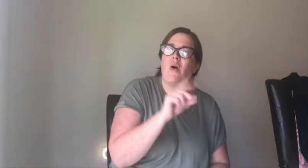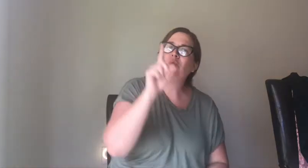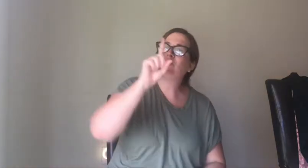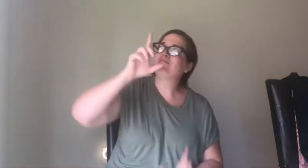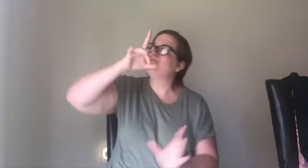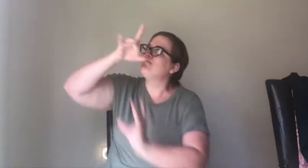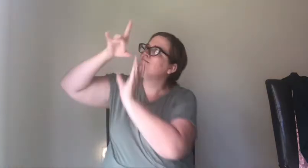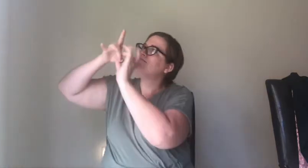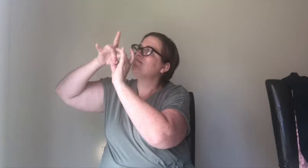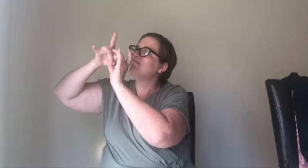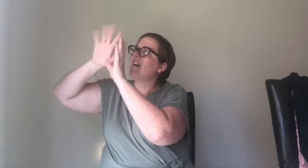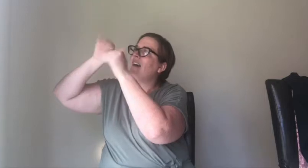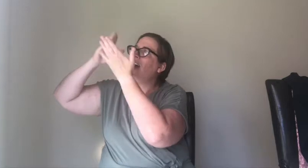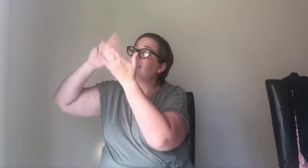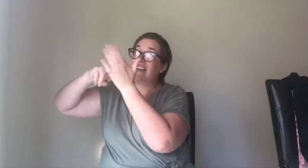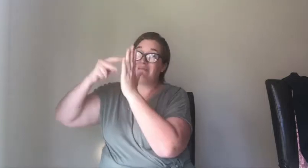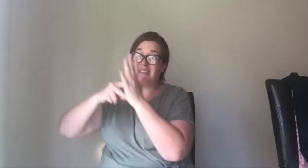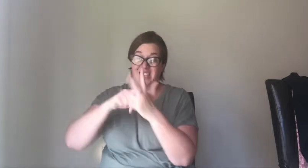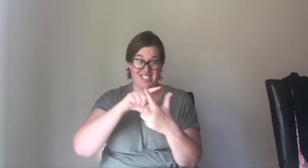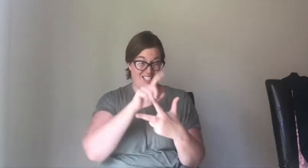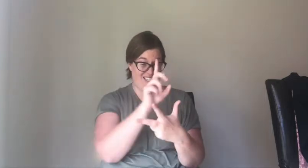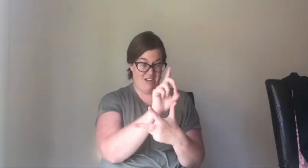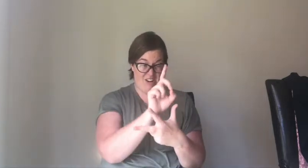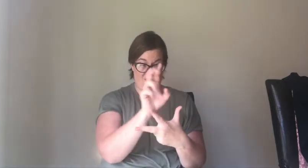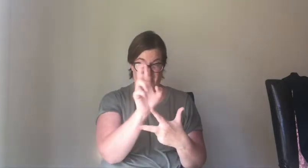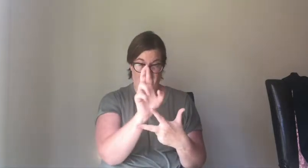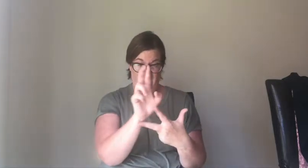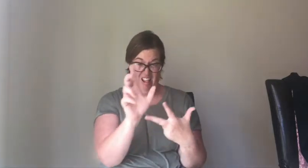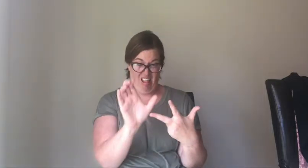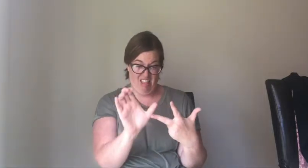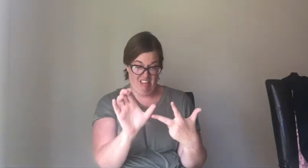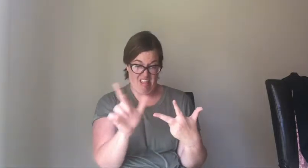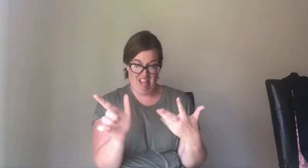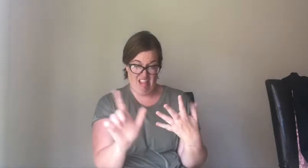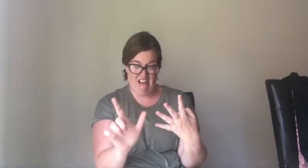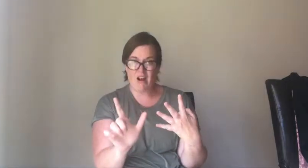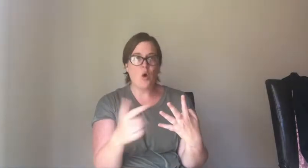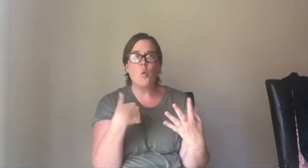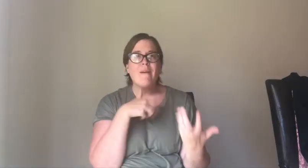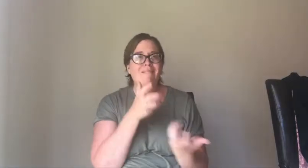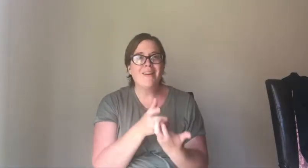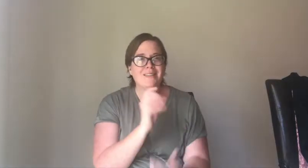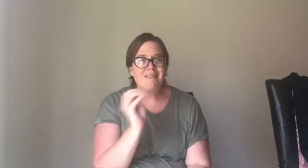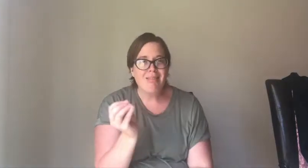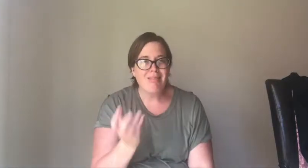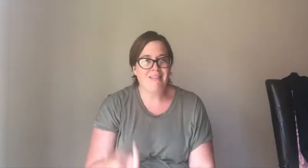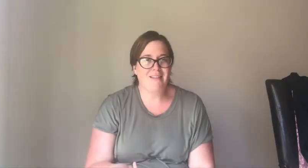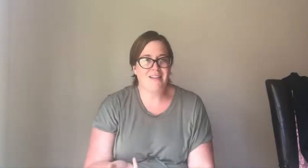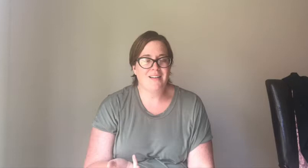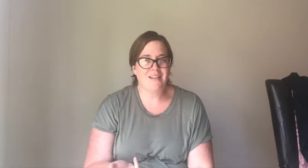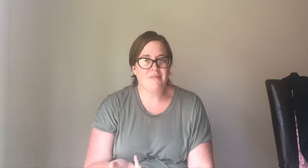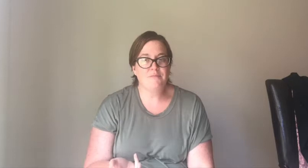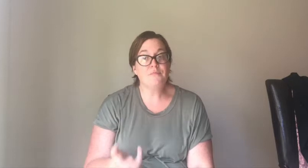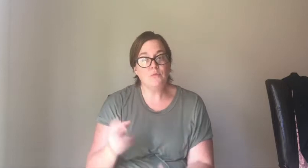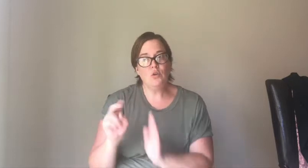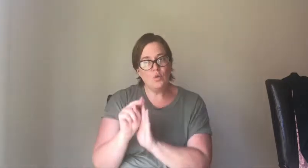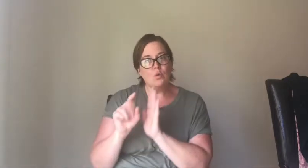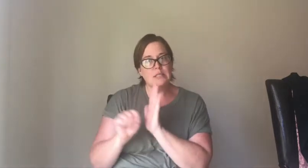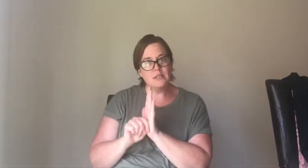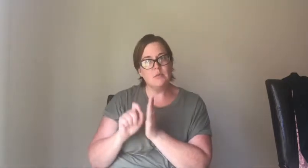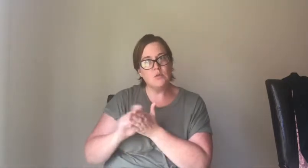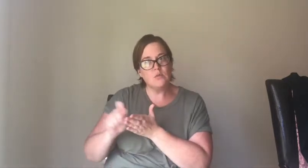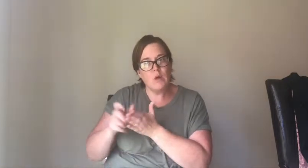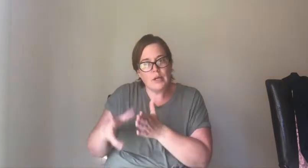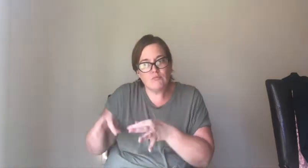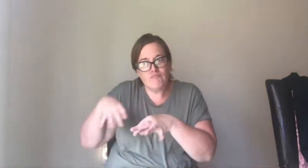different. It makes you distinct. You're not supposed to fit in with the categories that the world wants to put you into. Republican, Democrat,